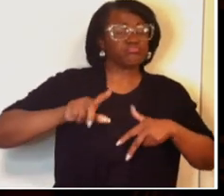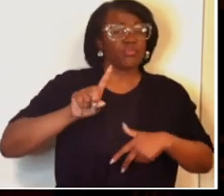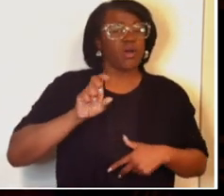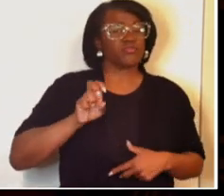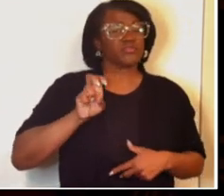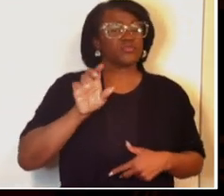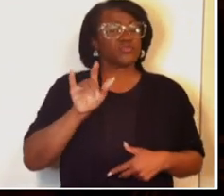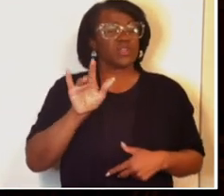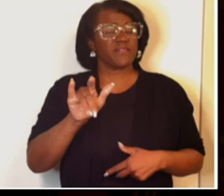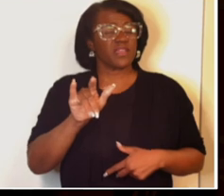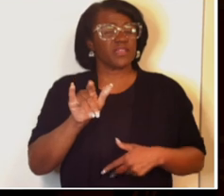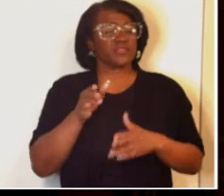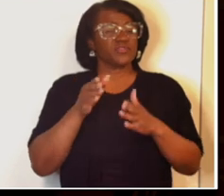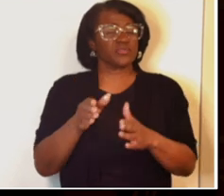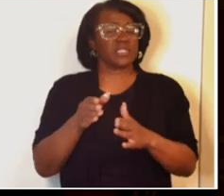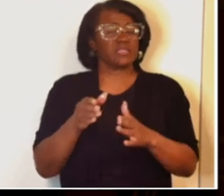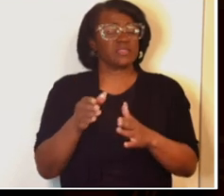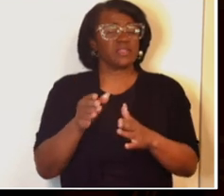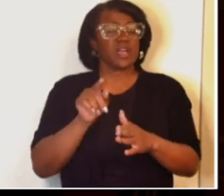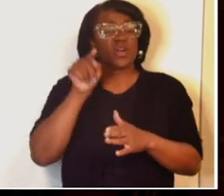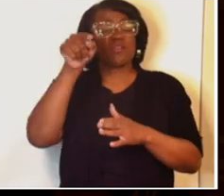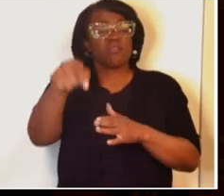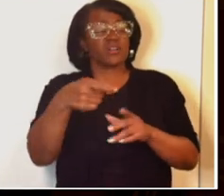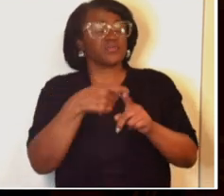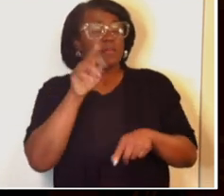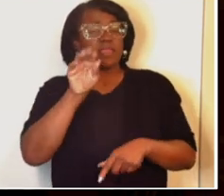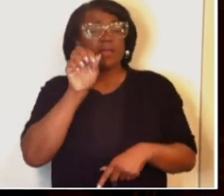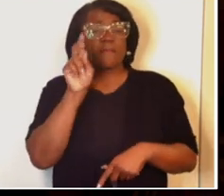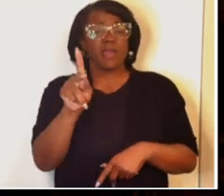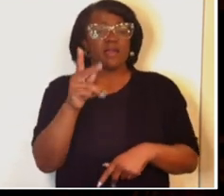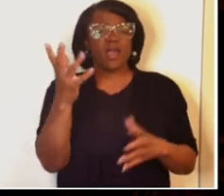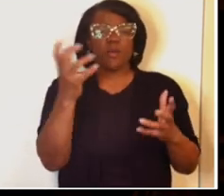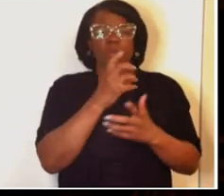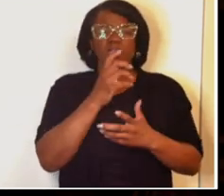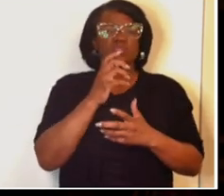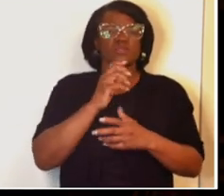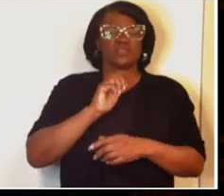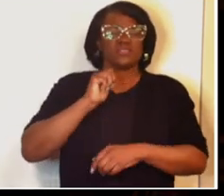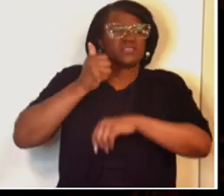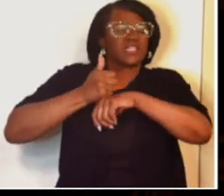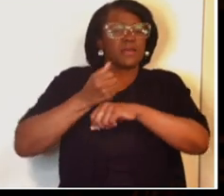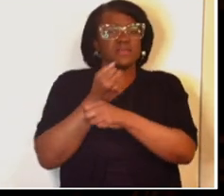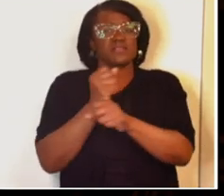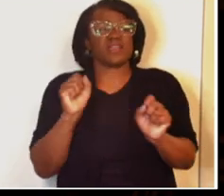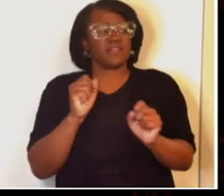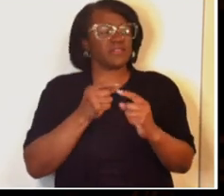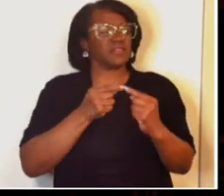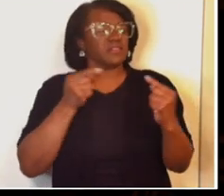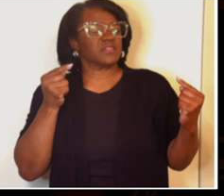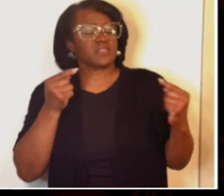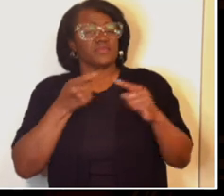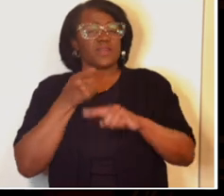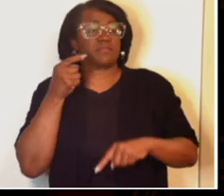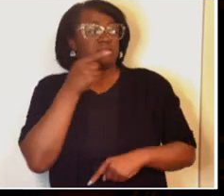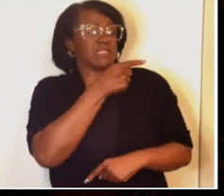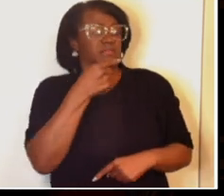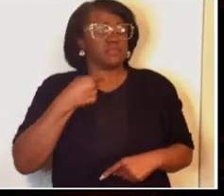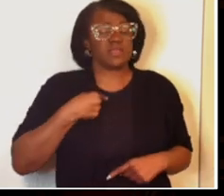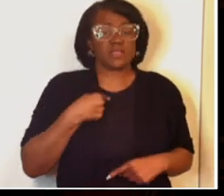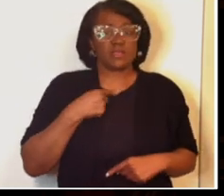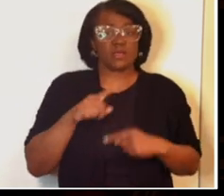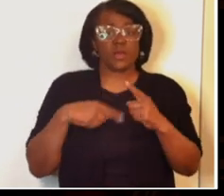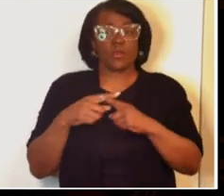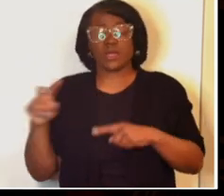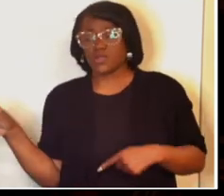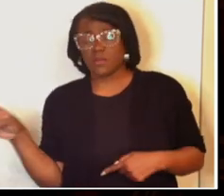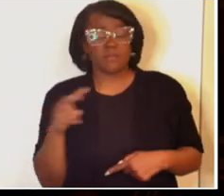and Obsidian, because I felt a need to reestablish a safe distance between him and me. When I turned back, I got a wider